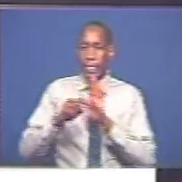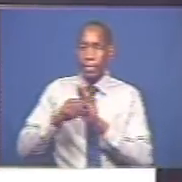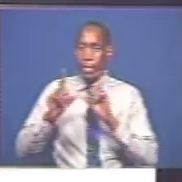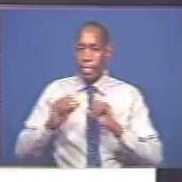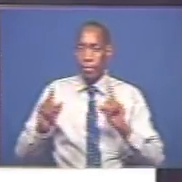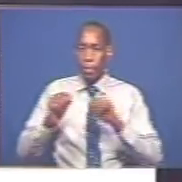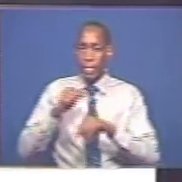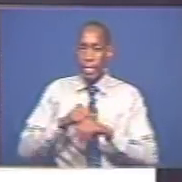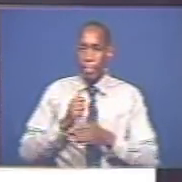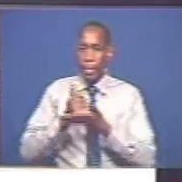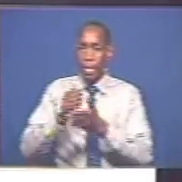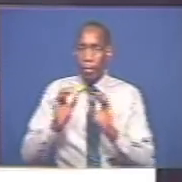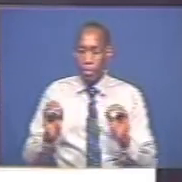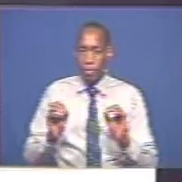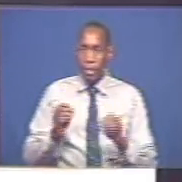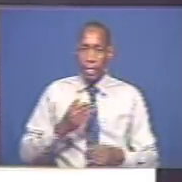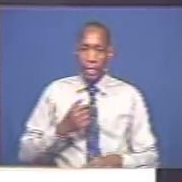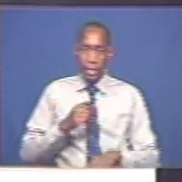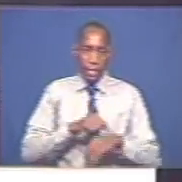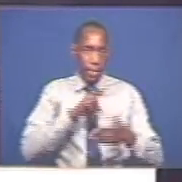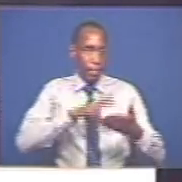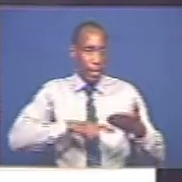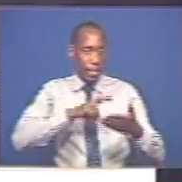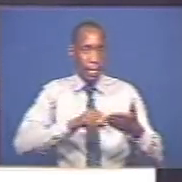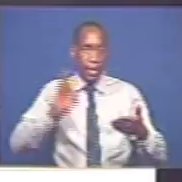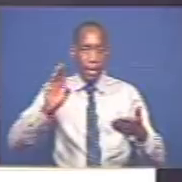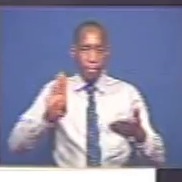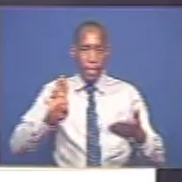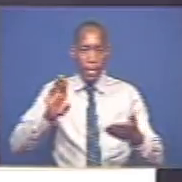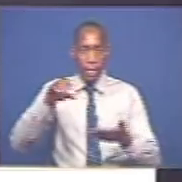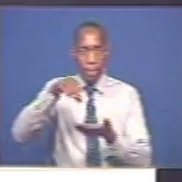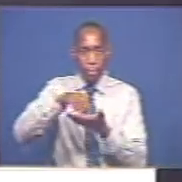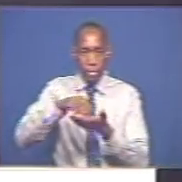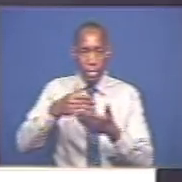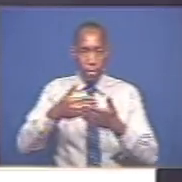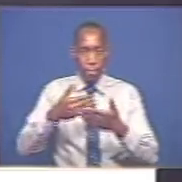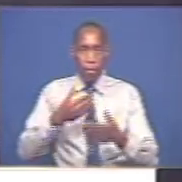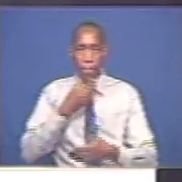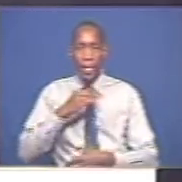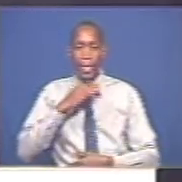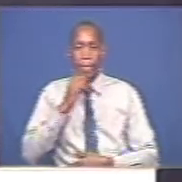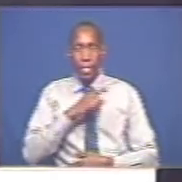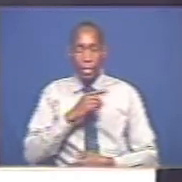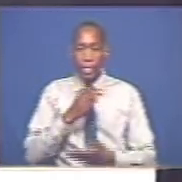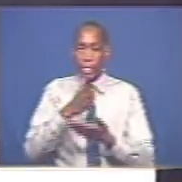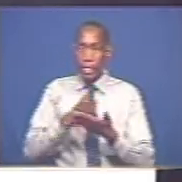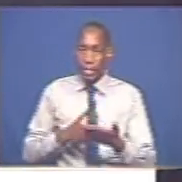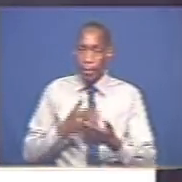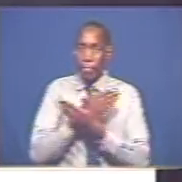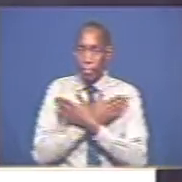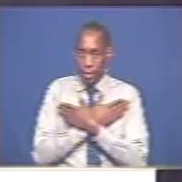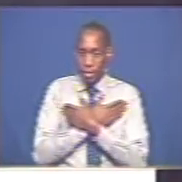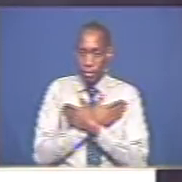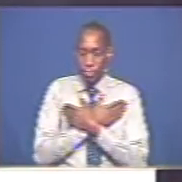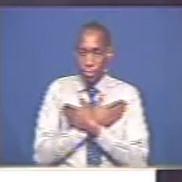Because when I looked at that Facebook post by that gentleman before he died, and you look at some of his closest friends, that is why I'm talking